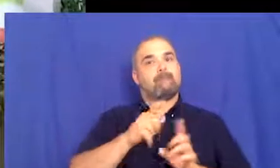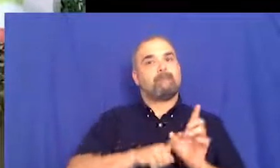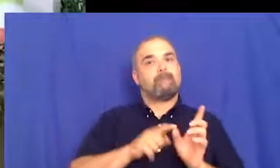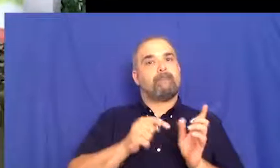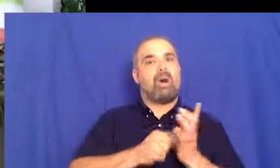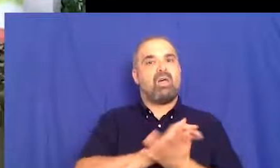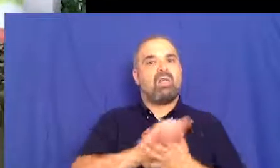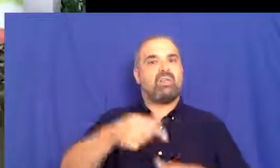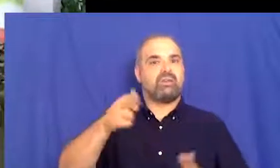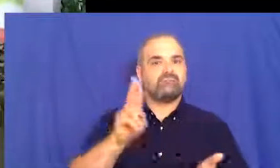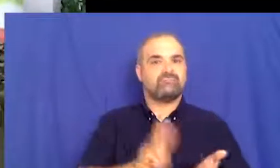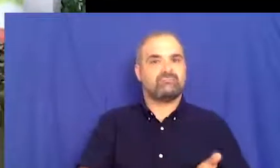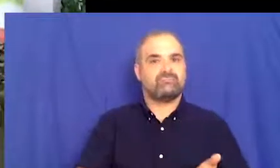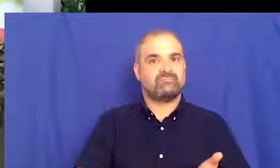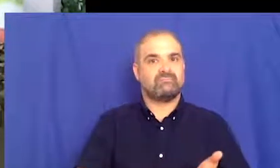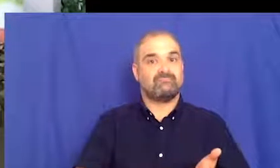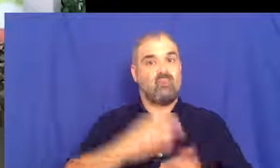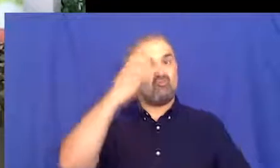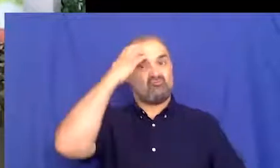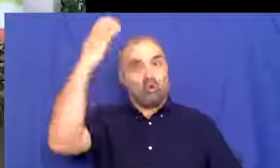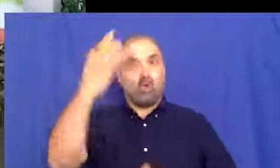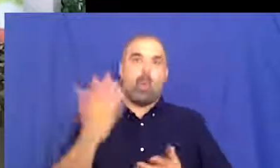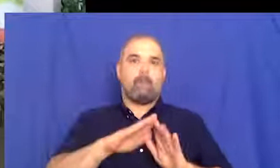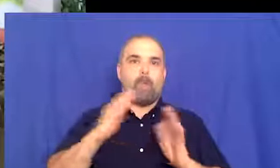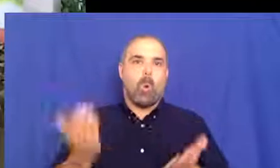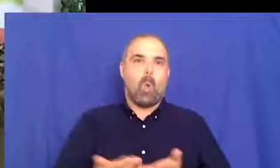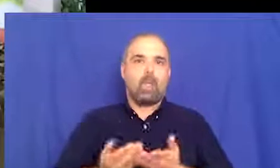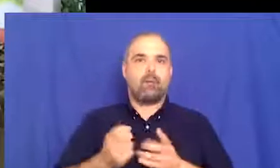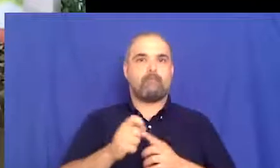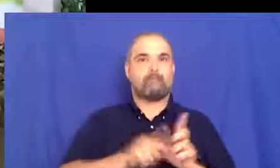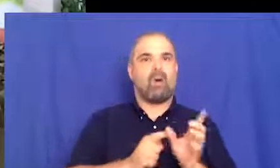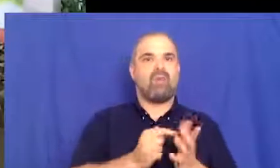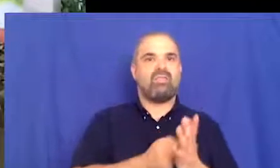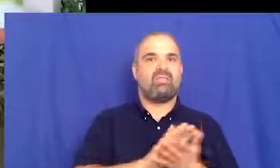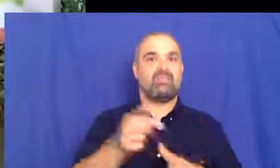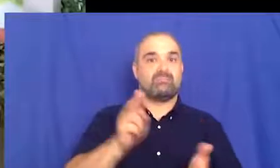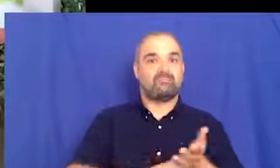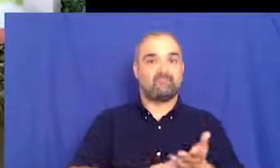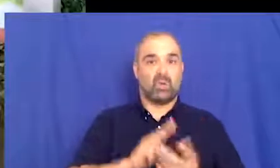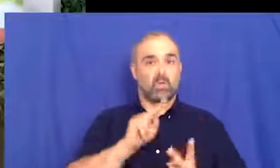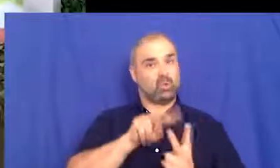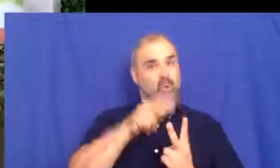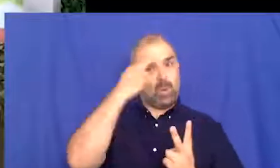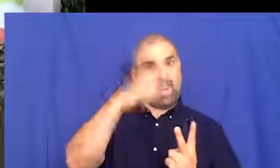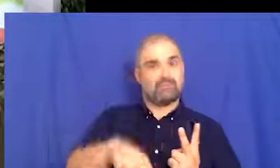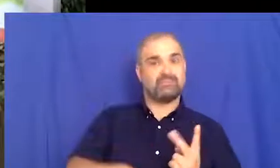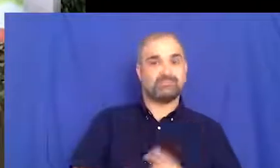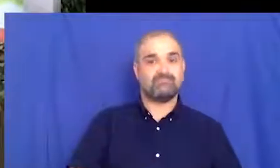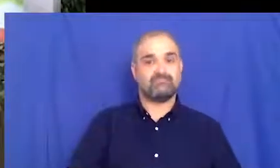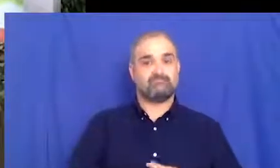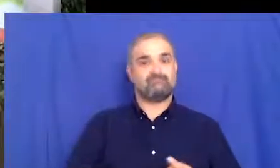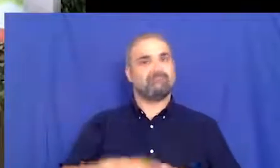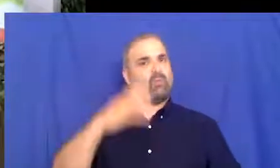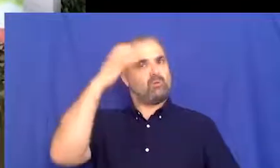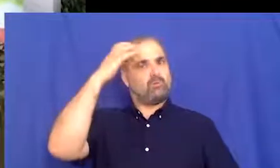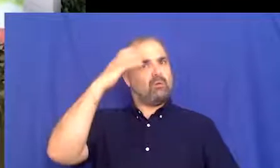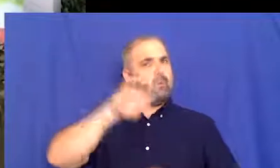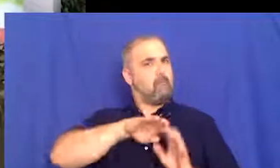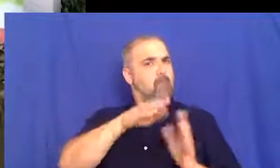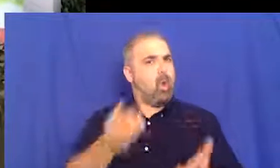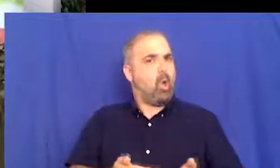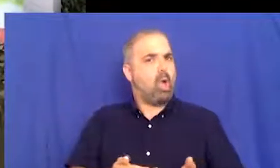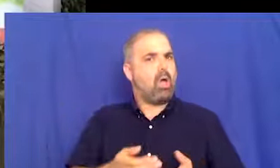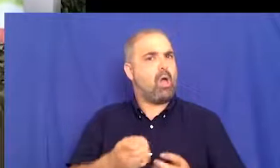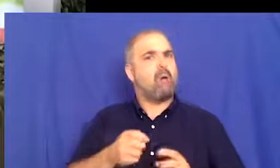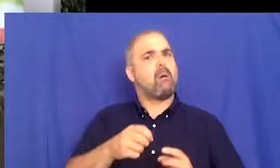So they're called two different names, and I'll explain why. You can probably see why to start. This is why you call a ball python, because a lot of the